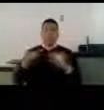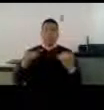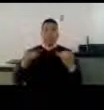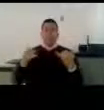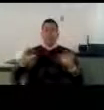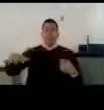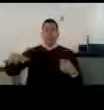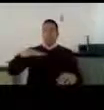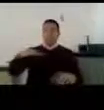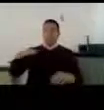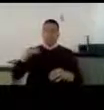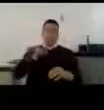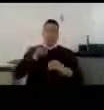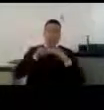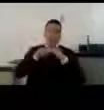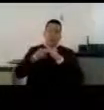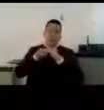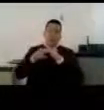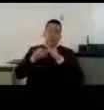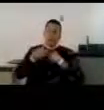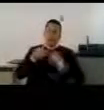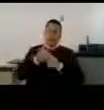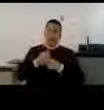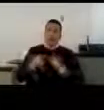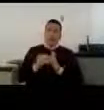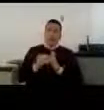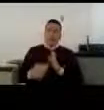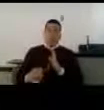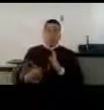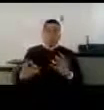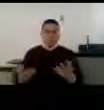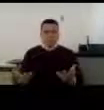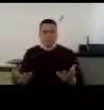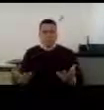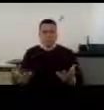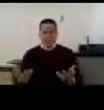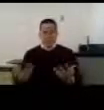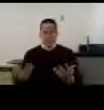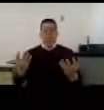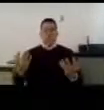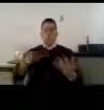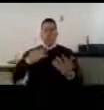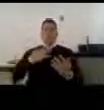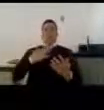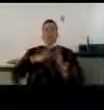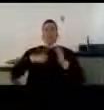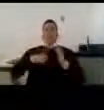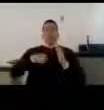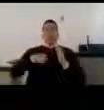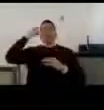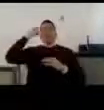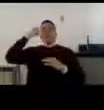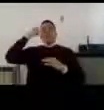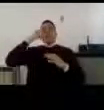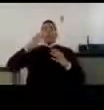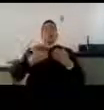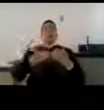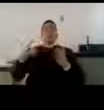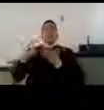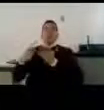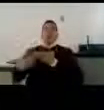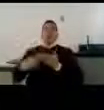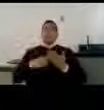accessible for any student when we talk about safety and community. So what I think is a general